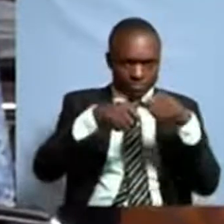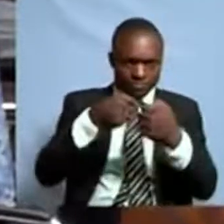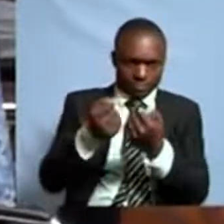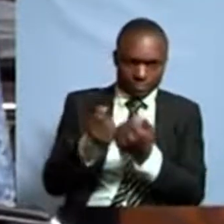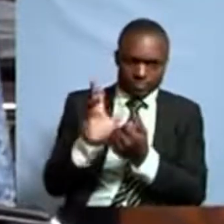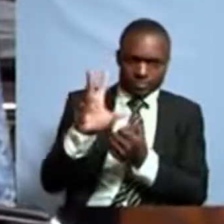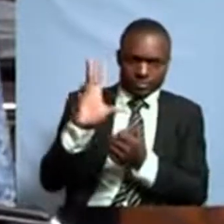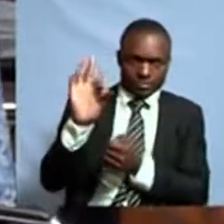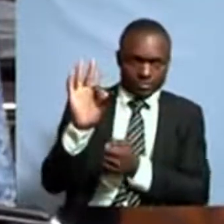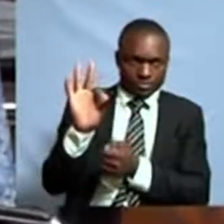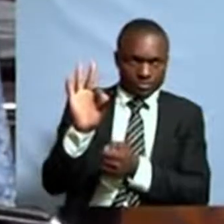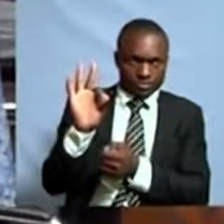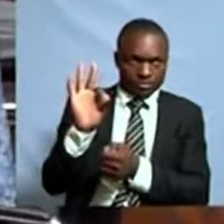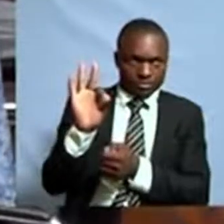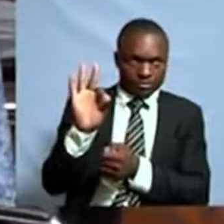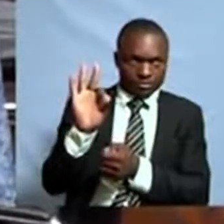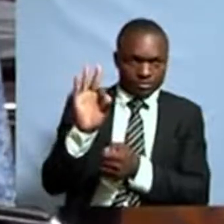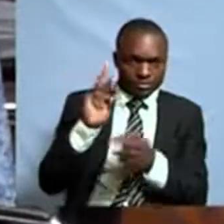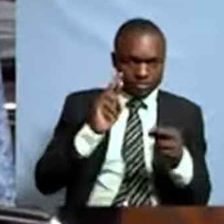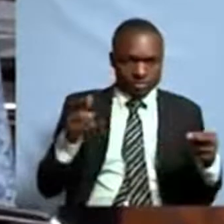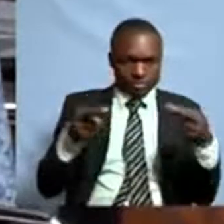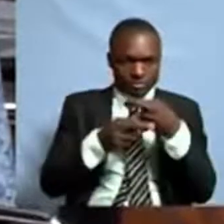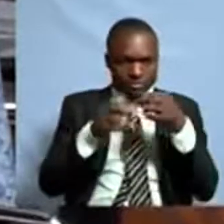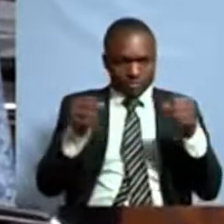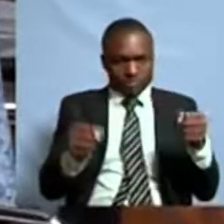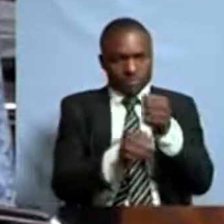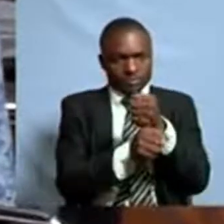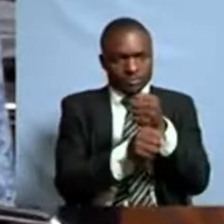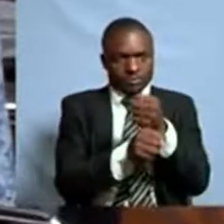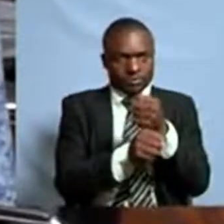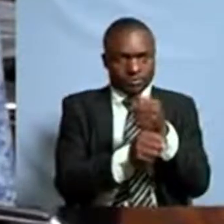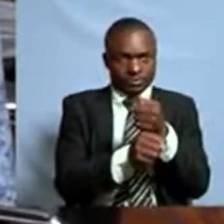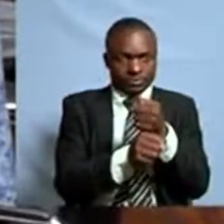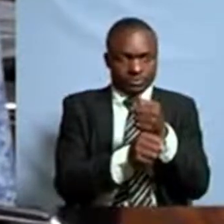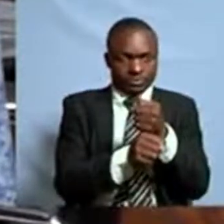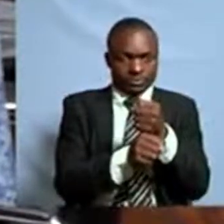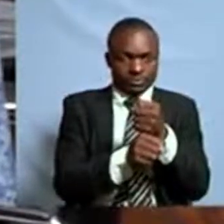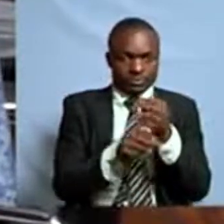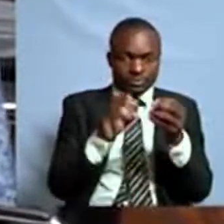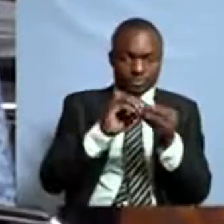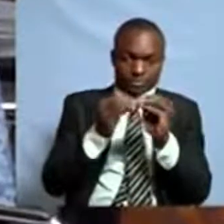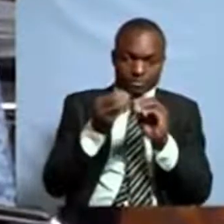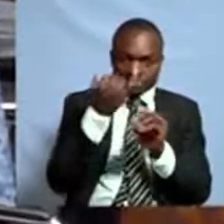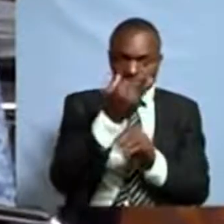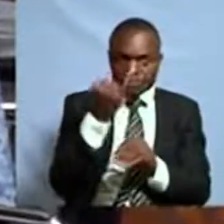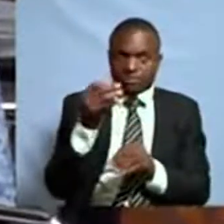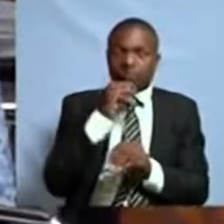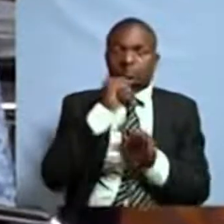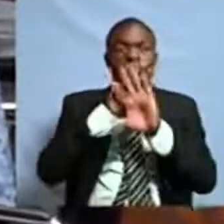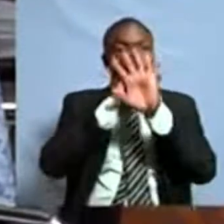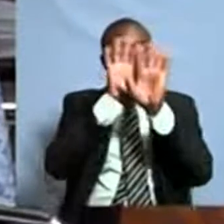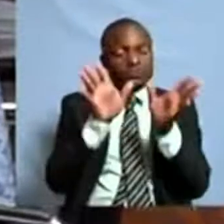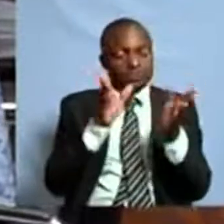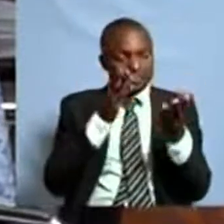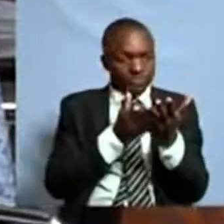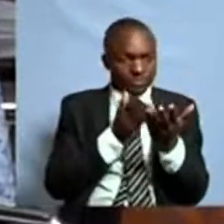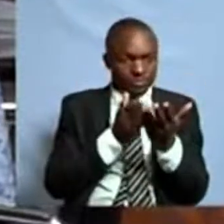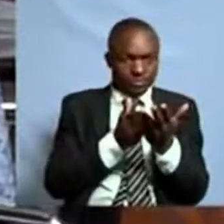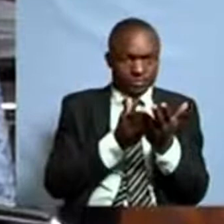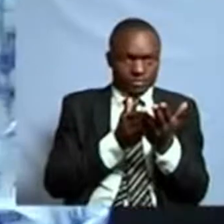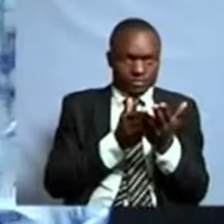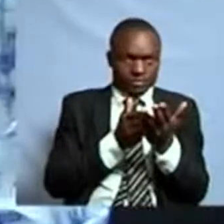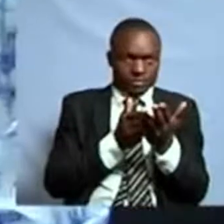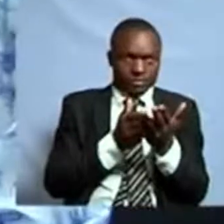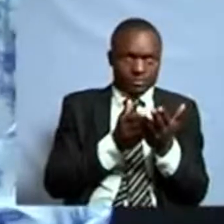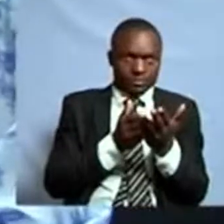39, the repeal and replacement. There are a number of issues which are not clear, and this being such a fundamental